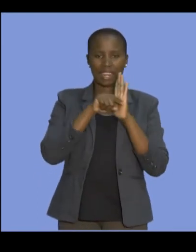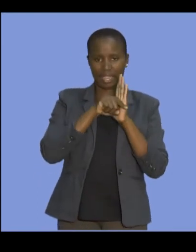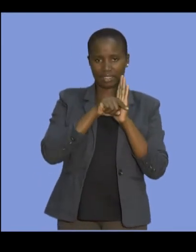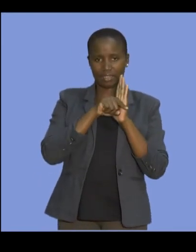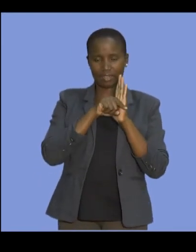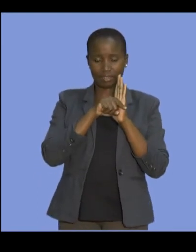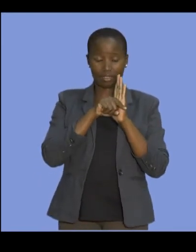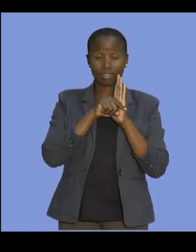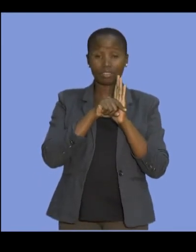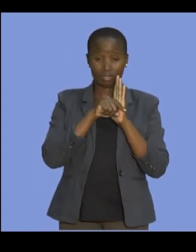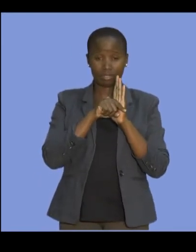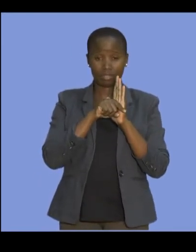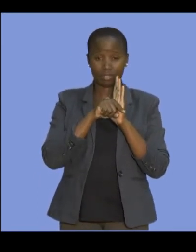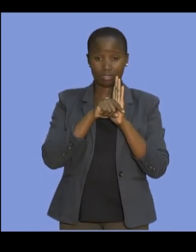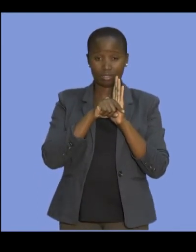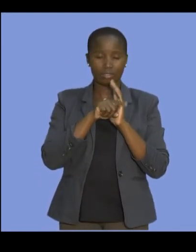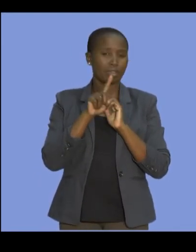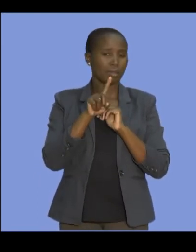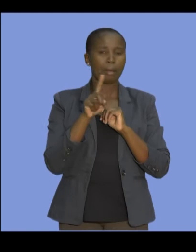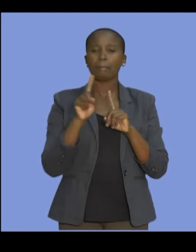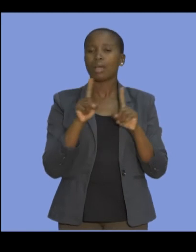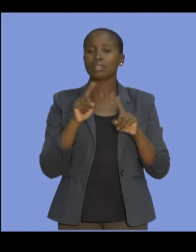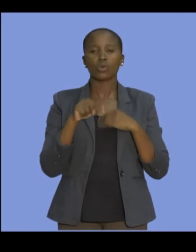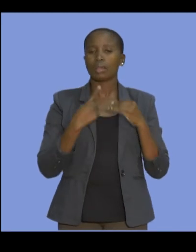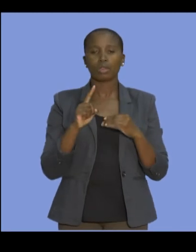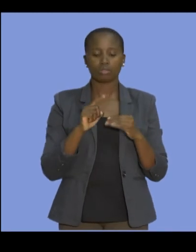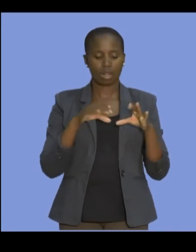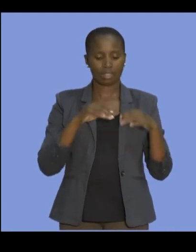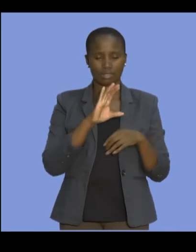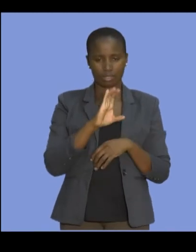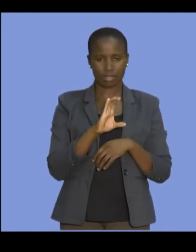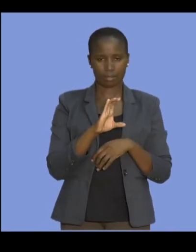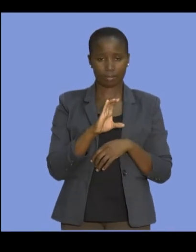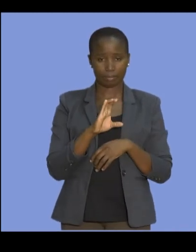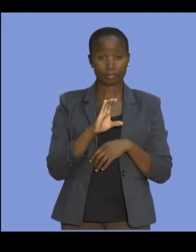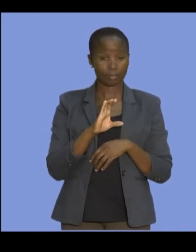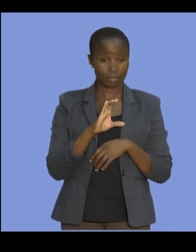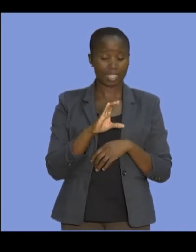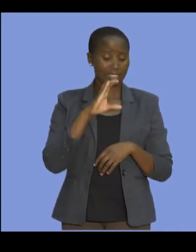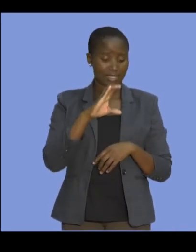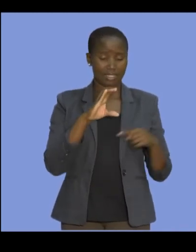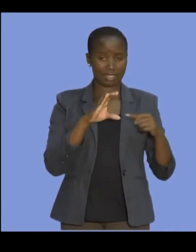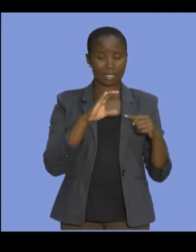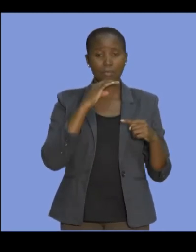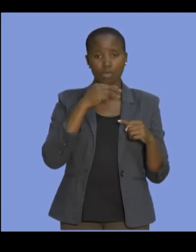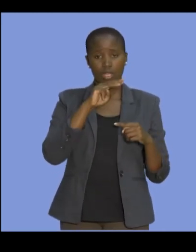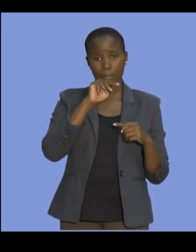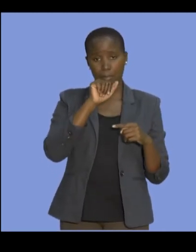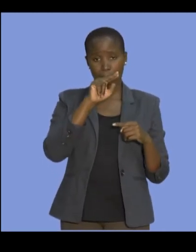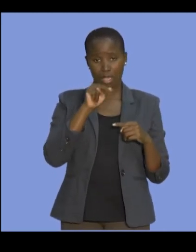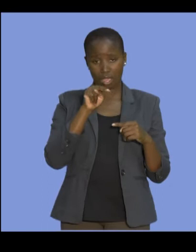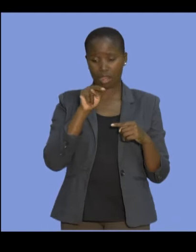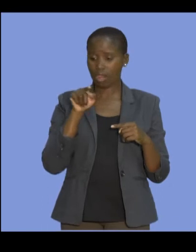And what about class C? Class C, mean minus